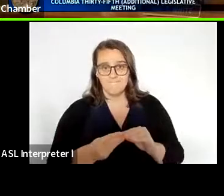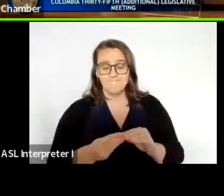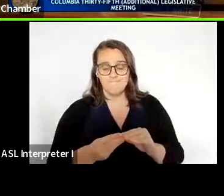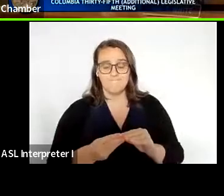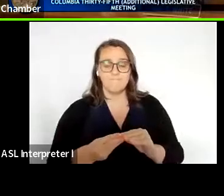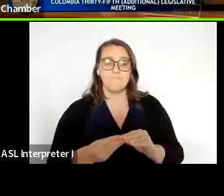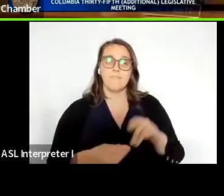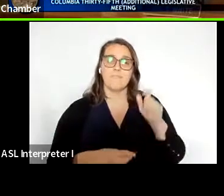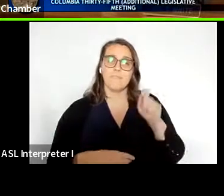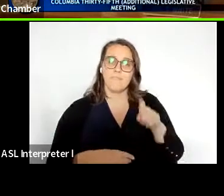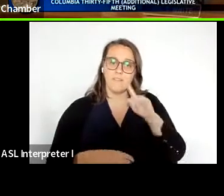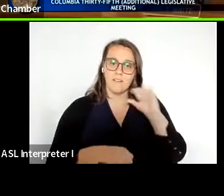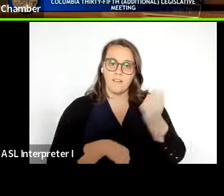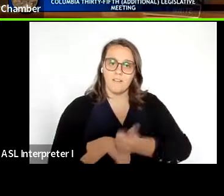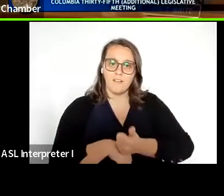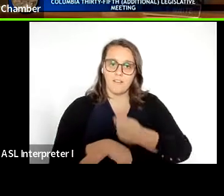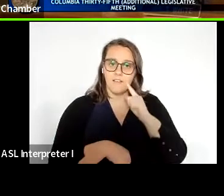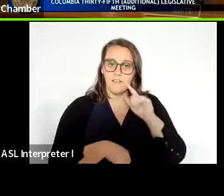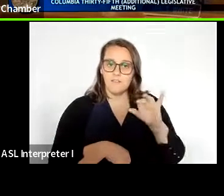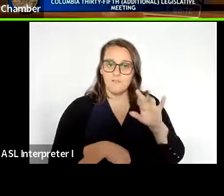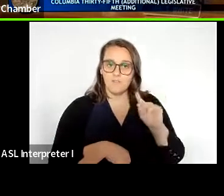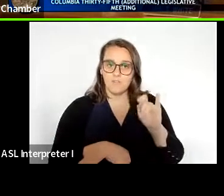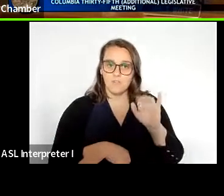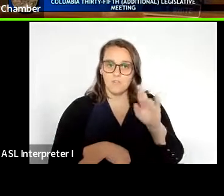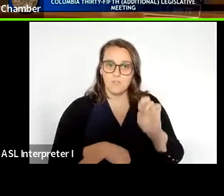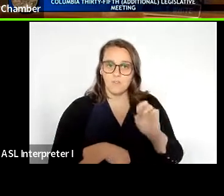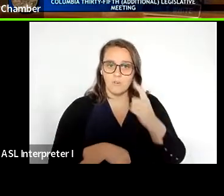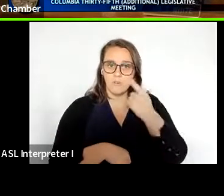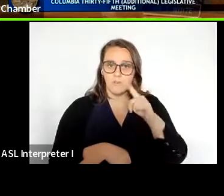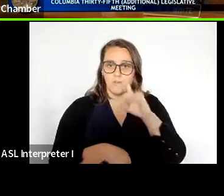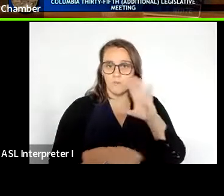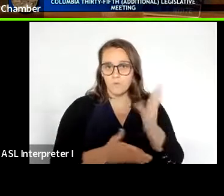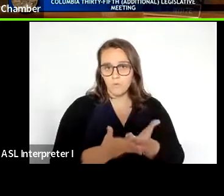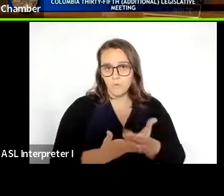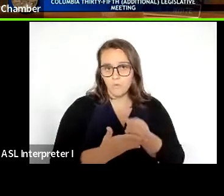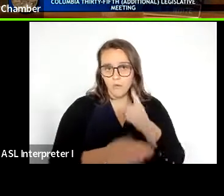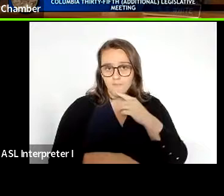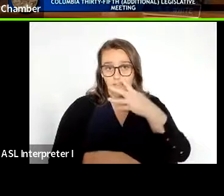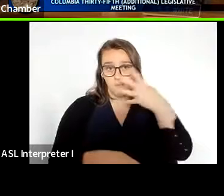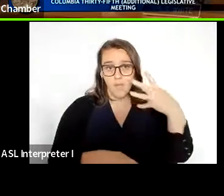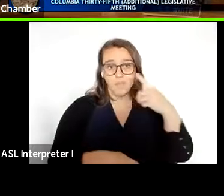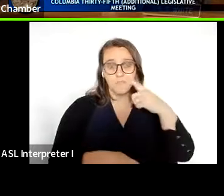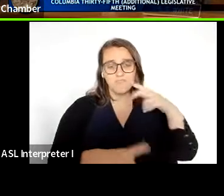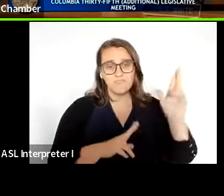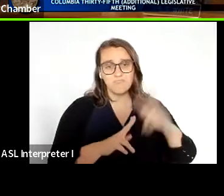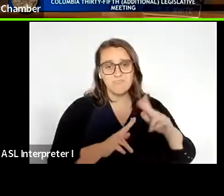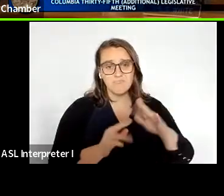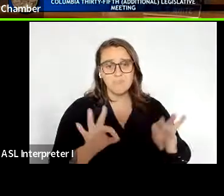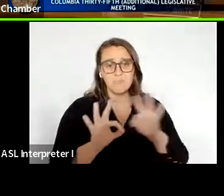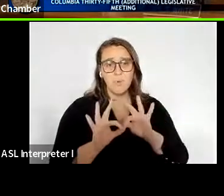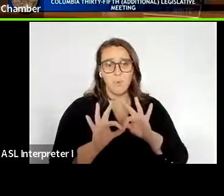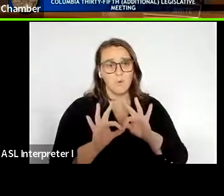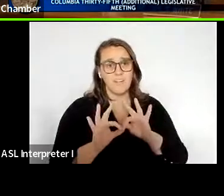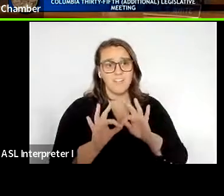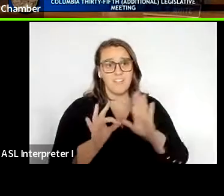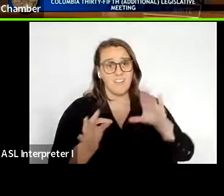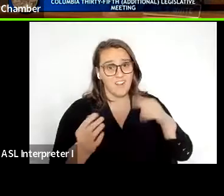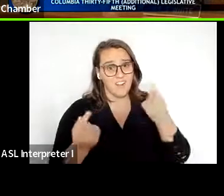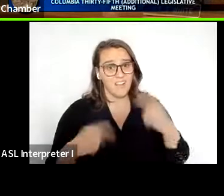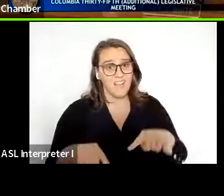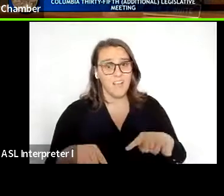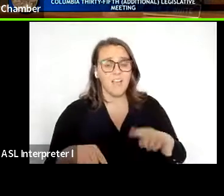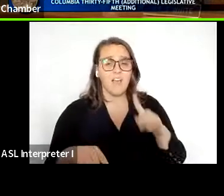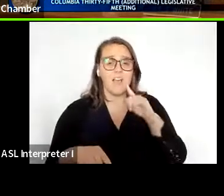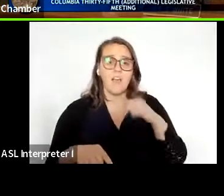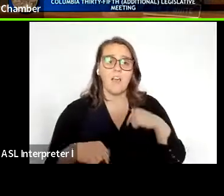for establishing infrastructure and resources to arriving migrants is paramount and overdue. Our nation is enriched by the